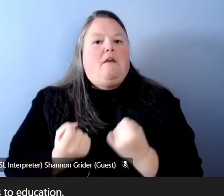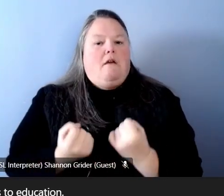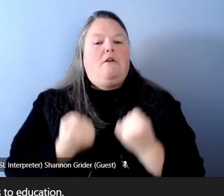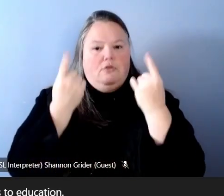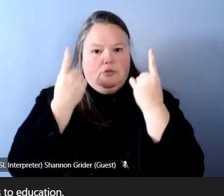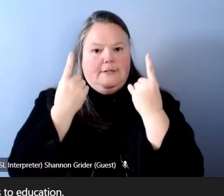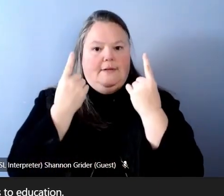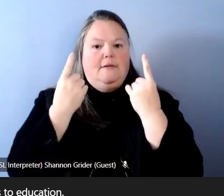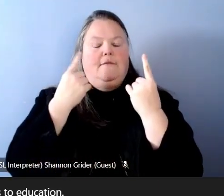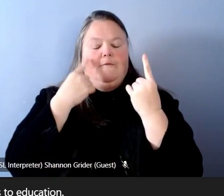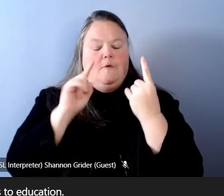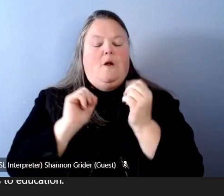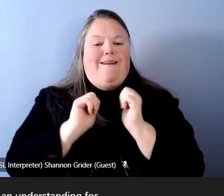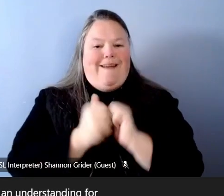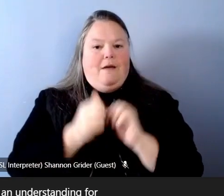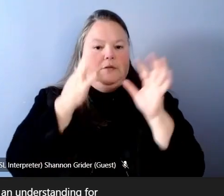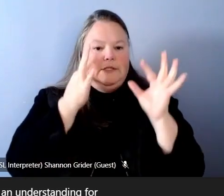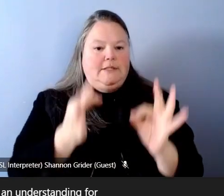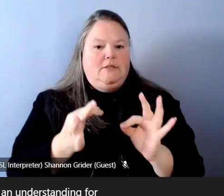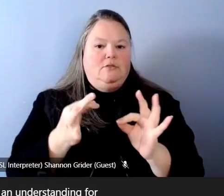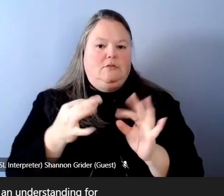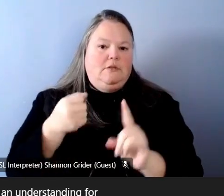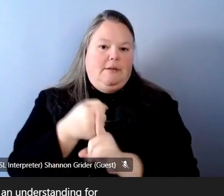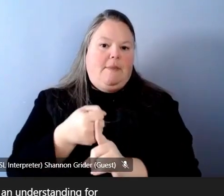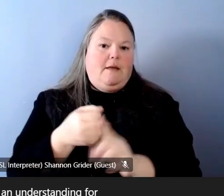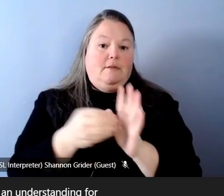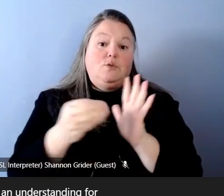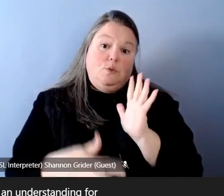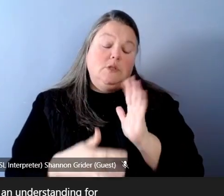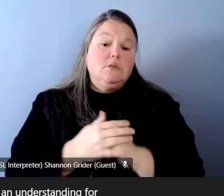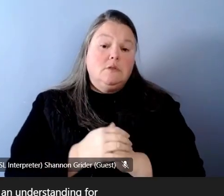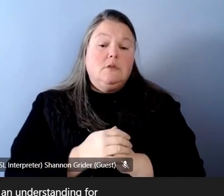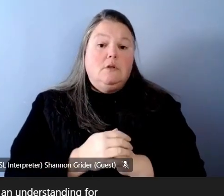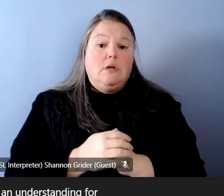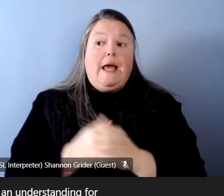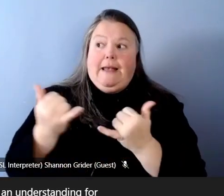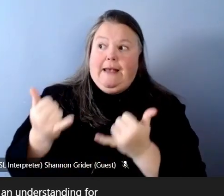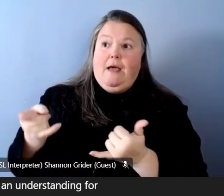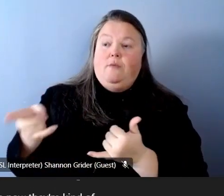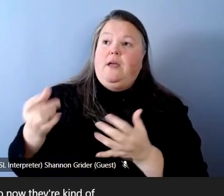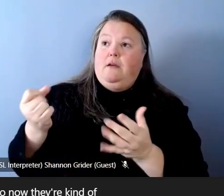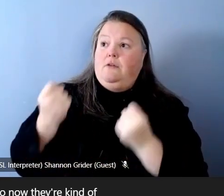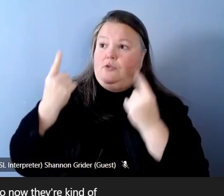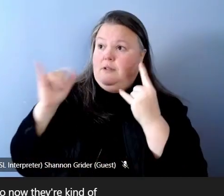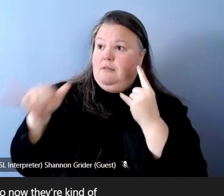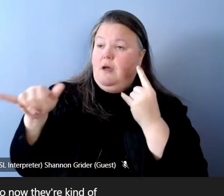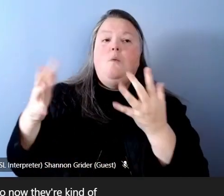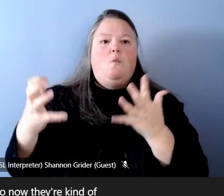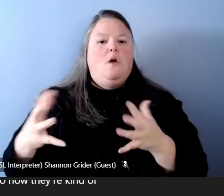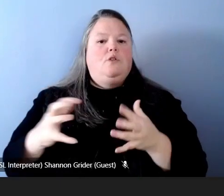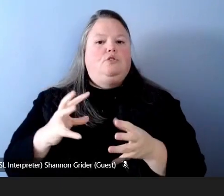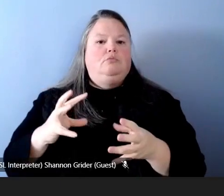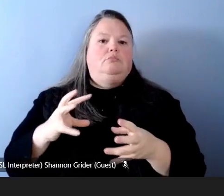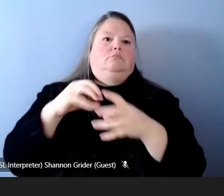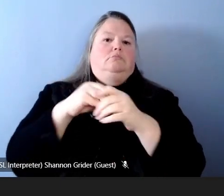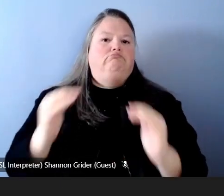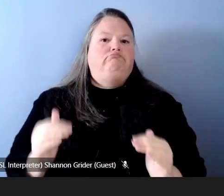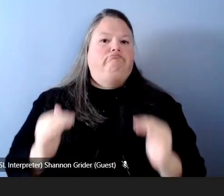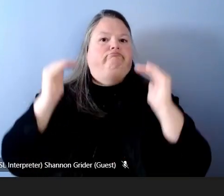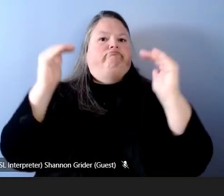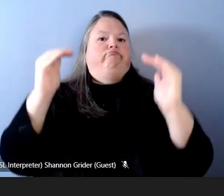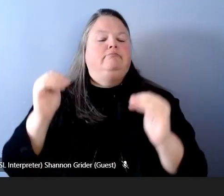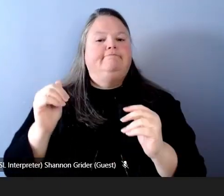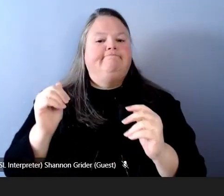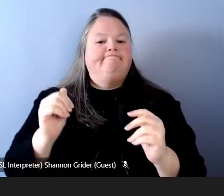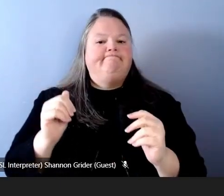for how decisions impact students. And so now they're kind of wanting to kind of like amp up their